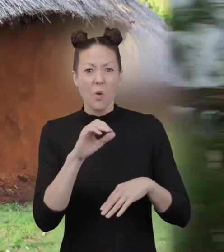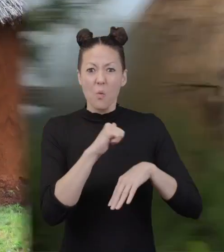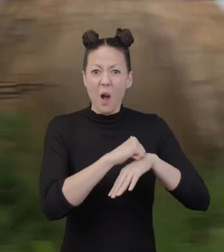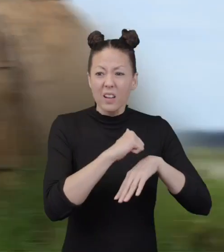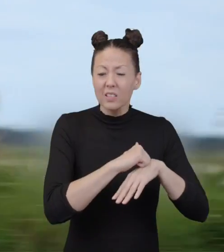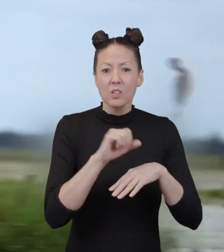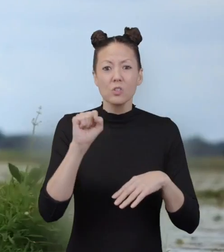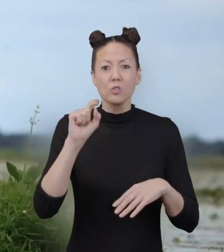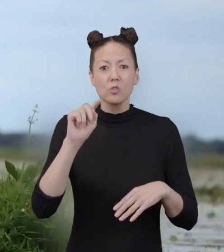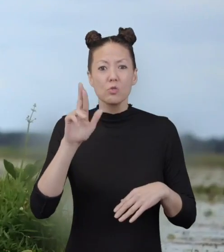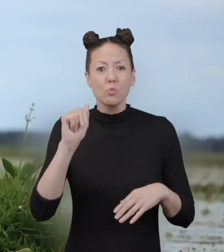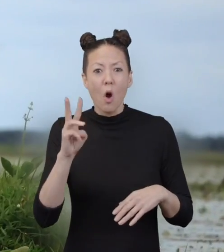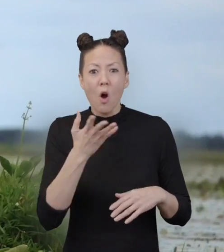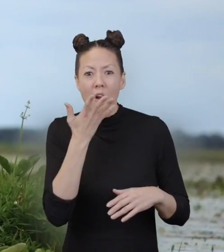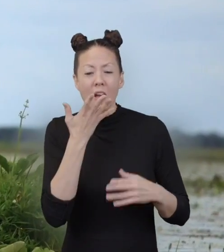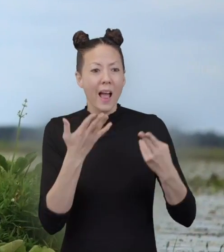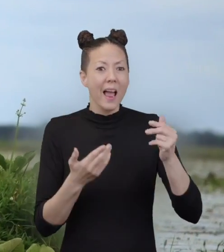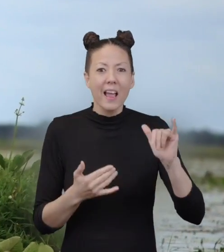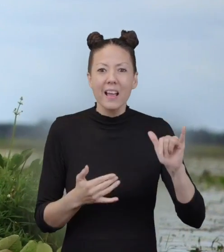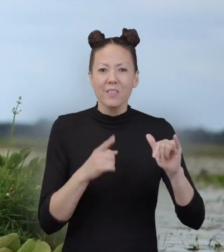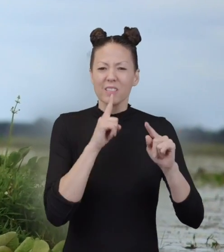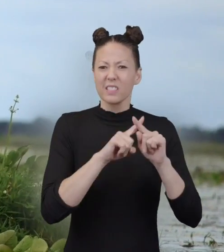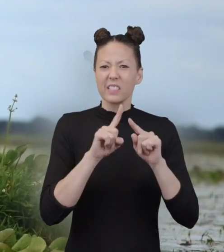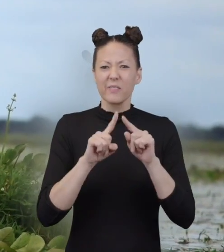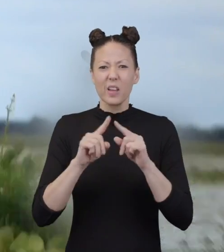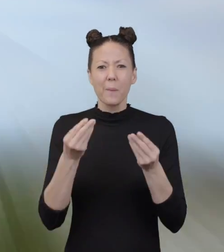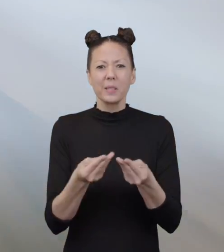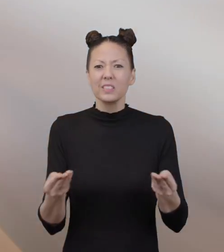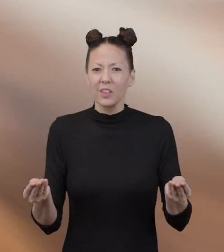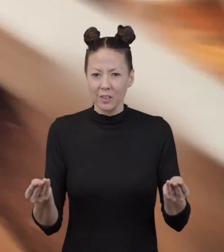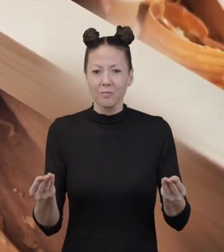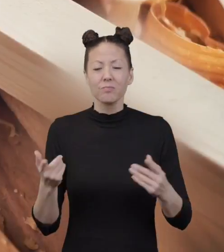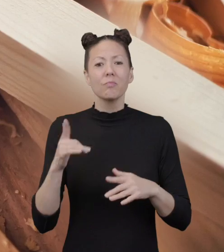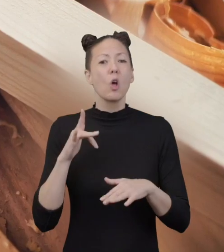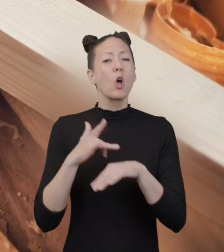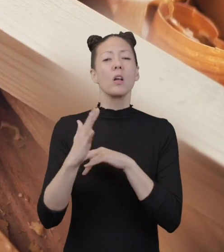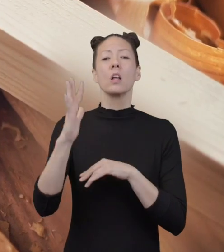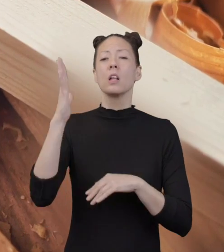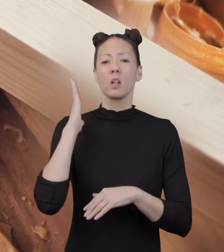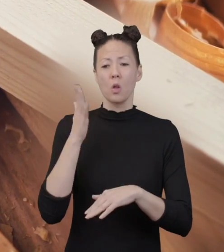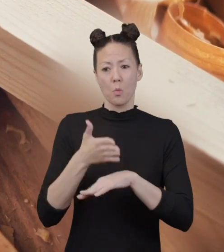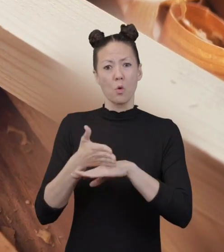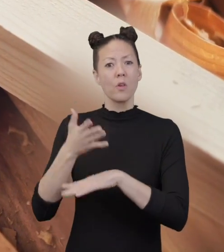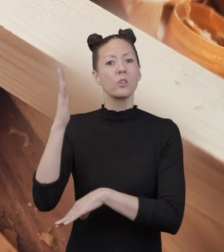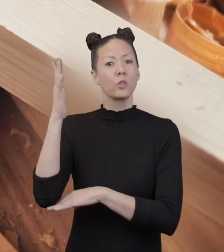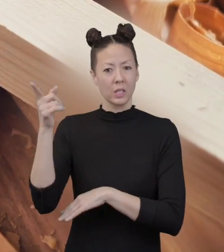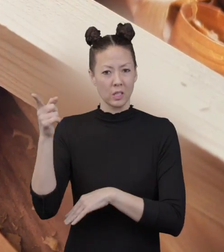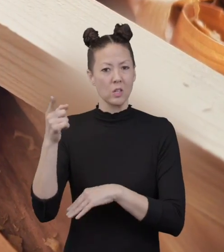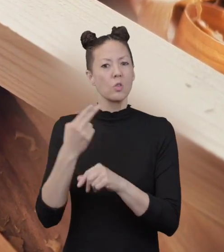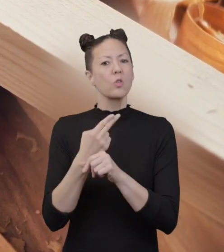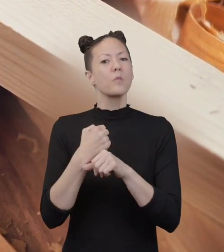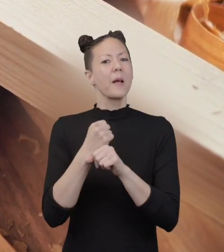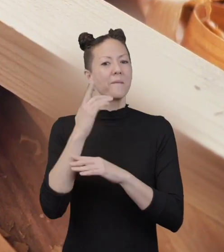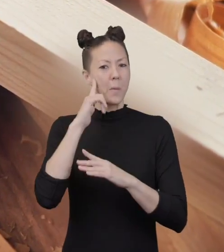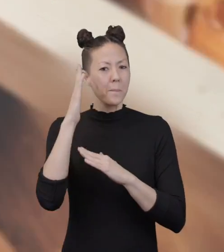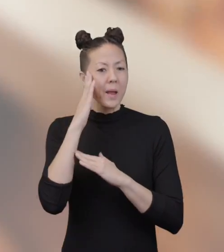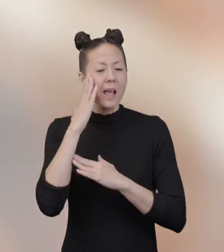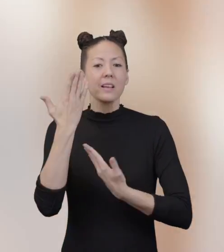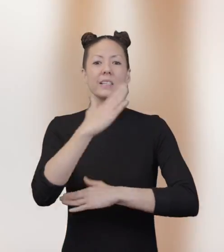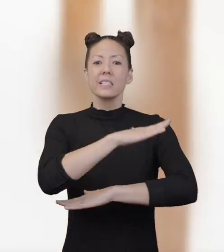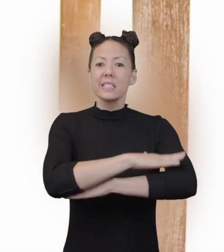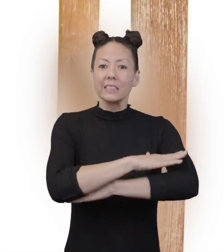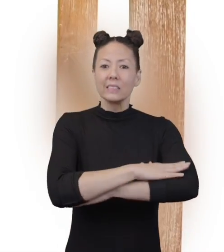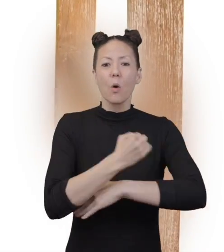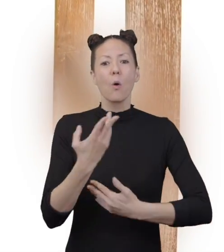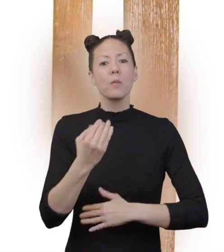rocks, straw, hay, and other materials. Early on, wood from trees was used to make beds,